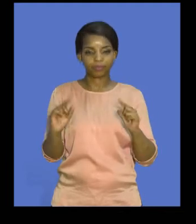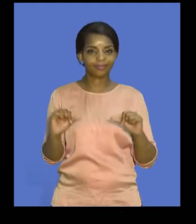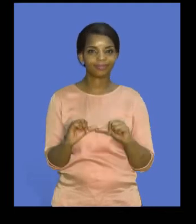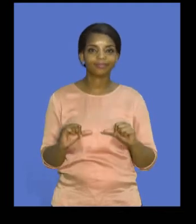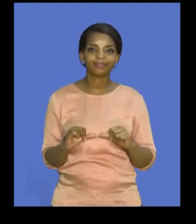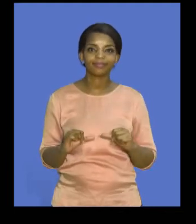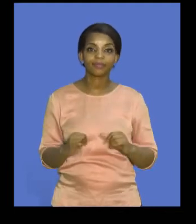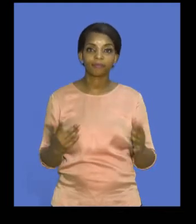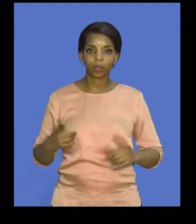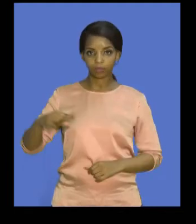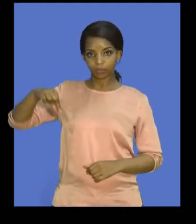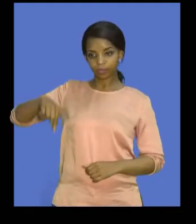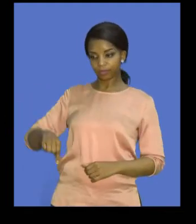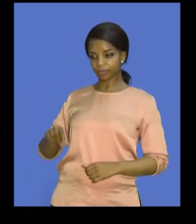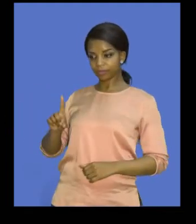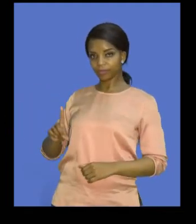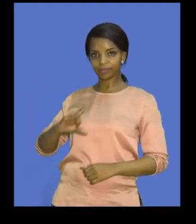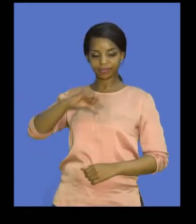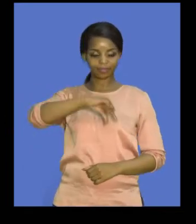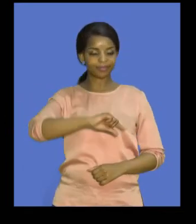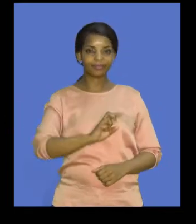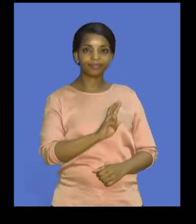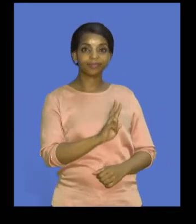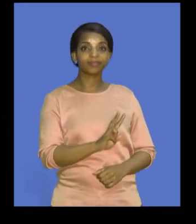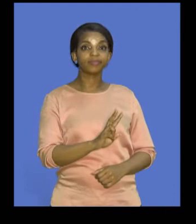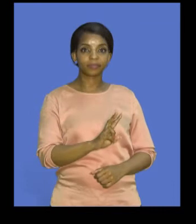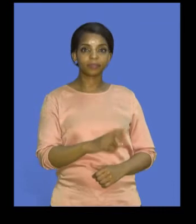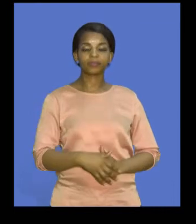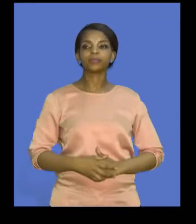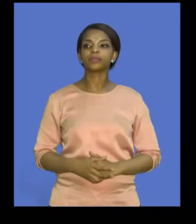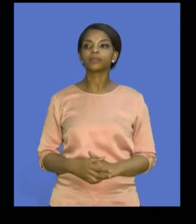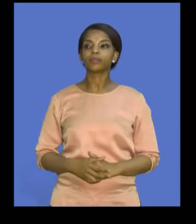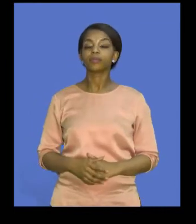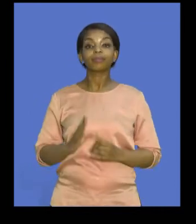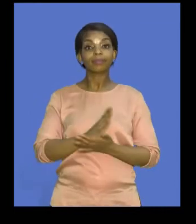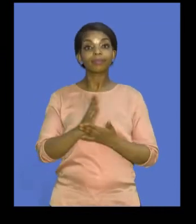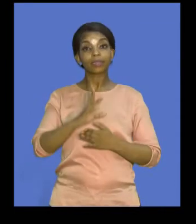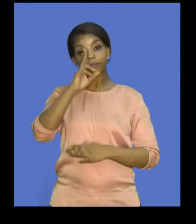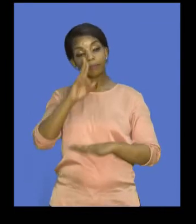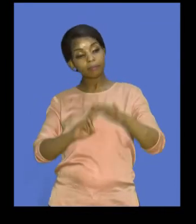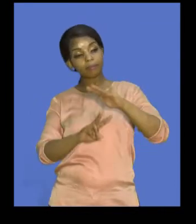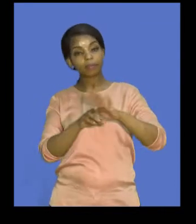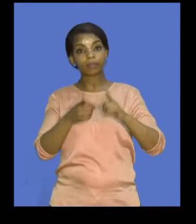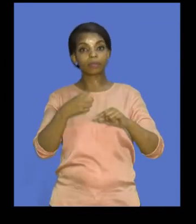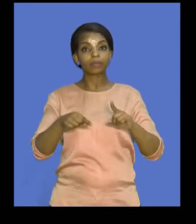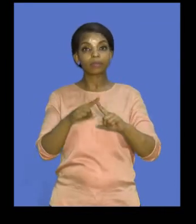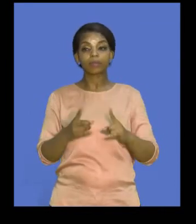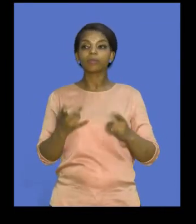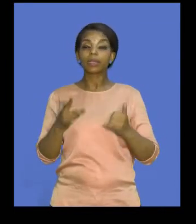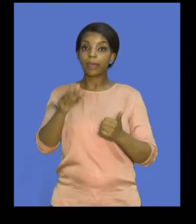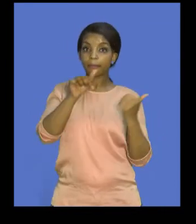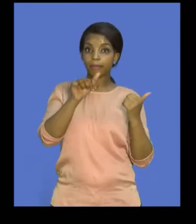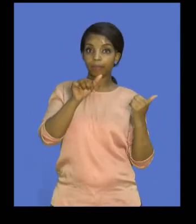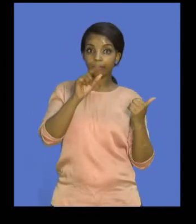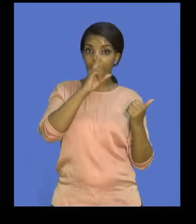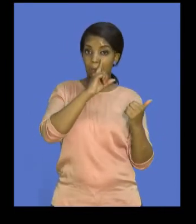Now, as part of our prediction, here is a scenario here. If we go back to that slide, we'd see immediately